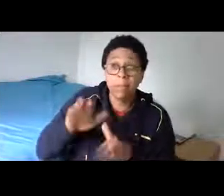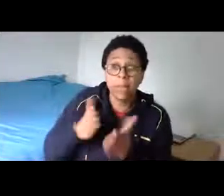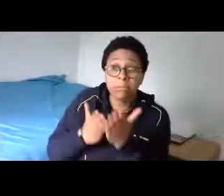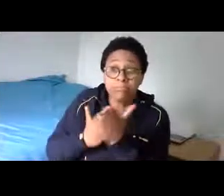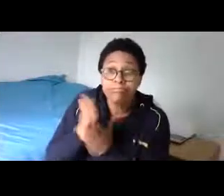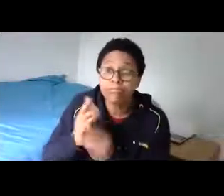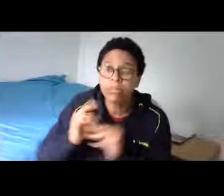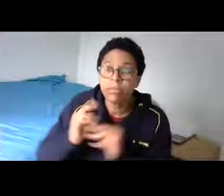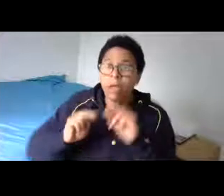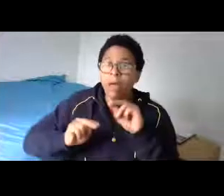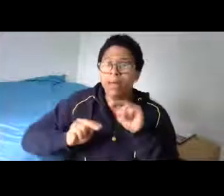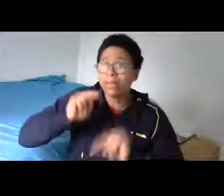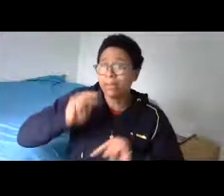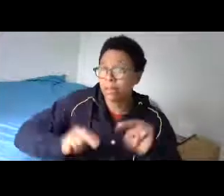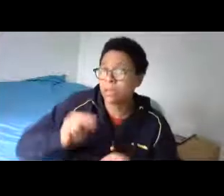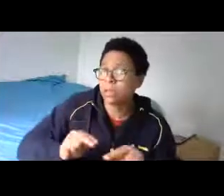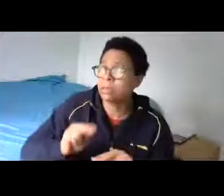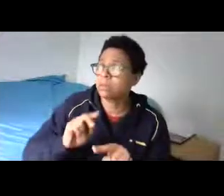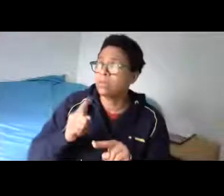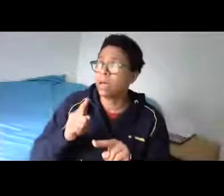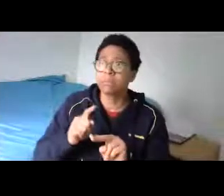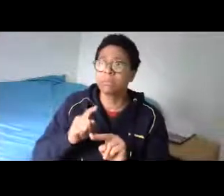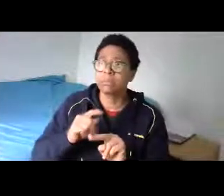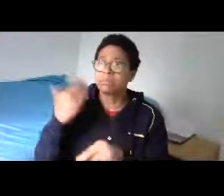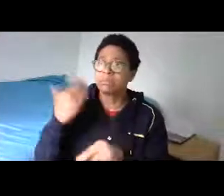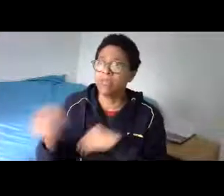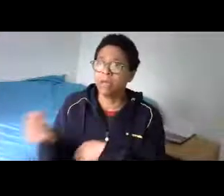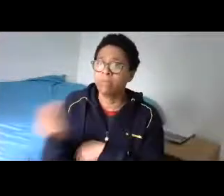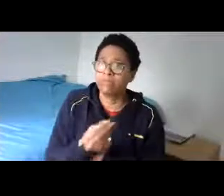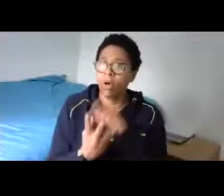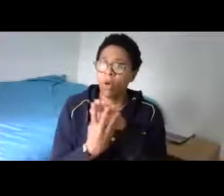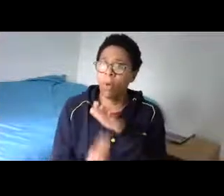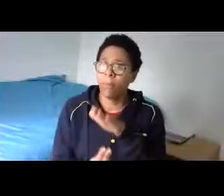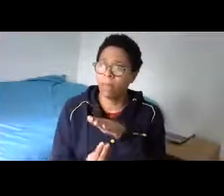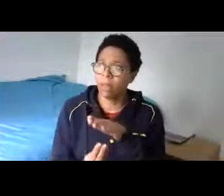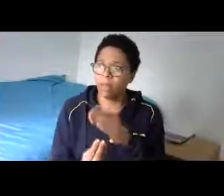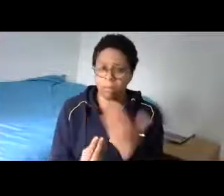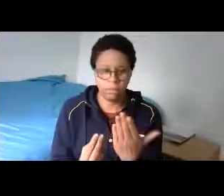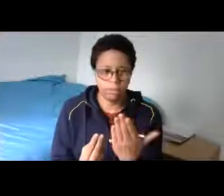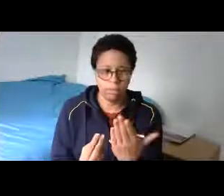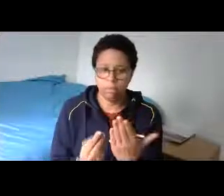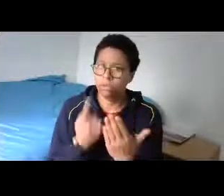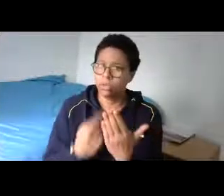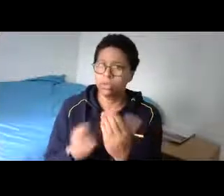emails from social workers effectively telling them how many hours they would get.